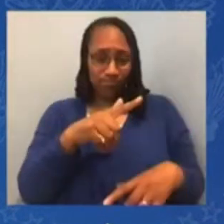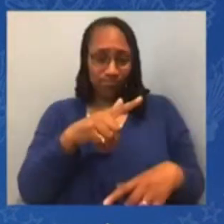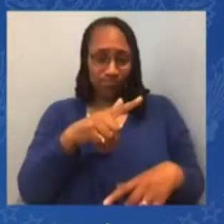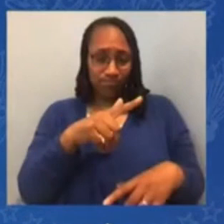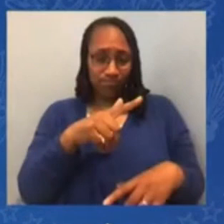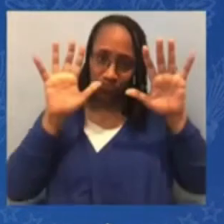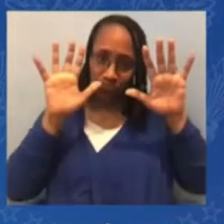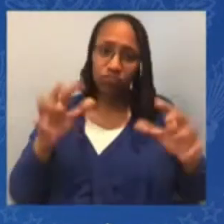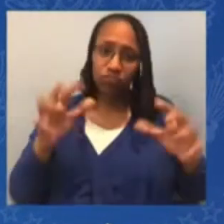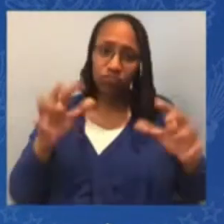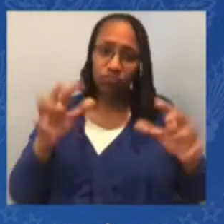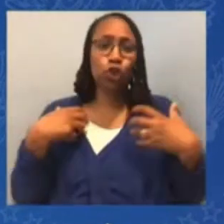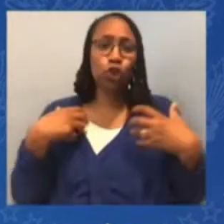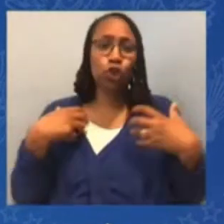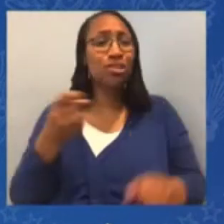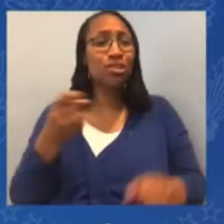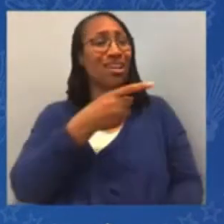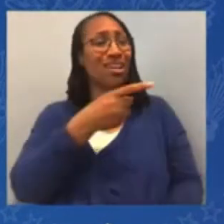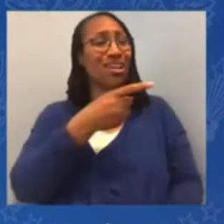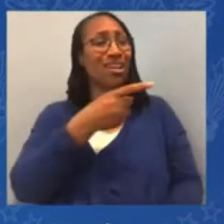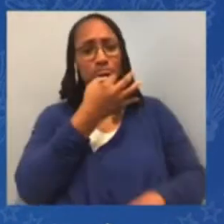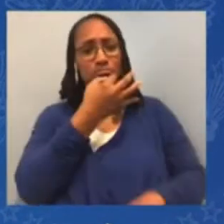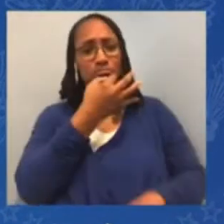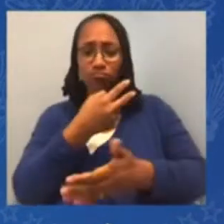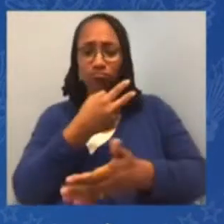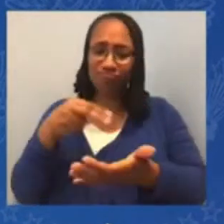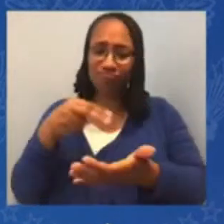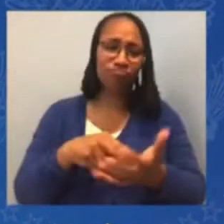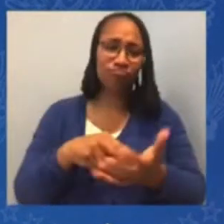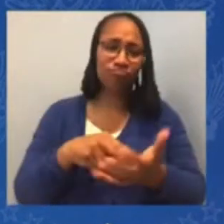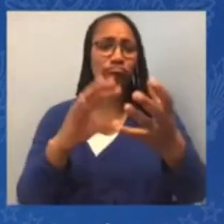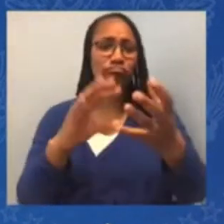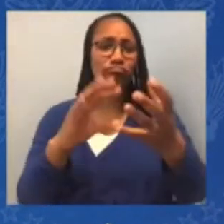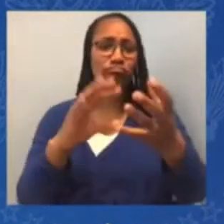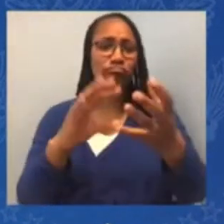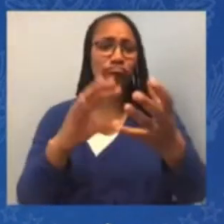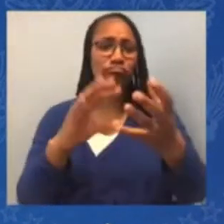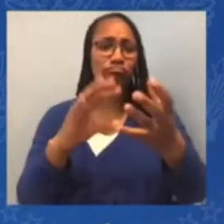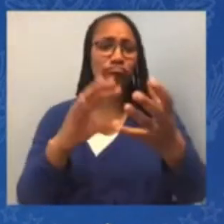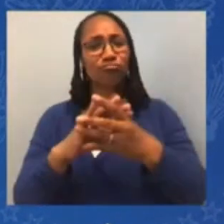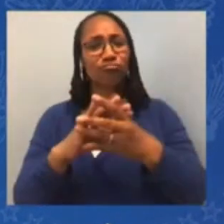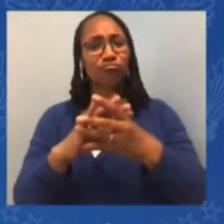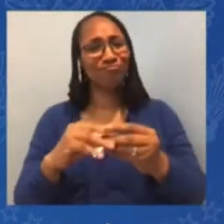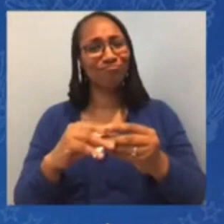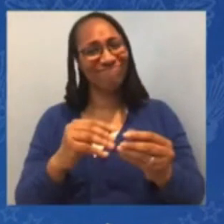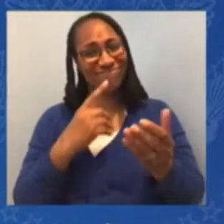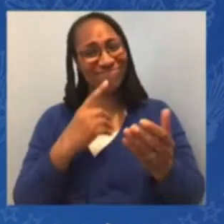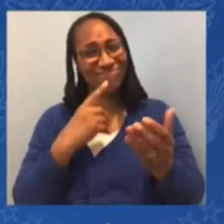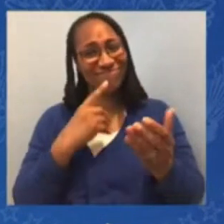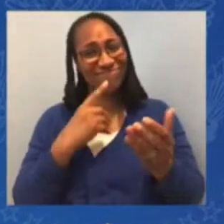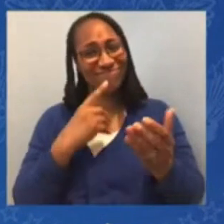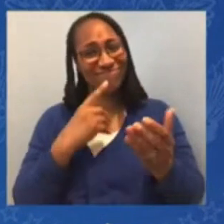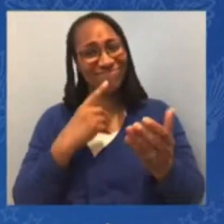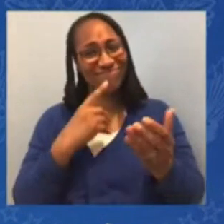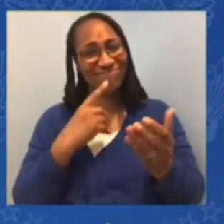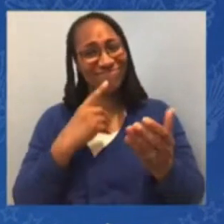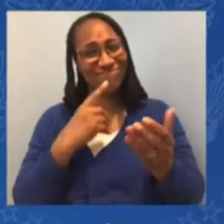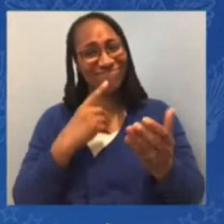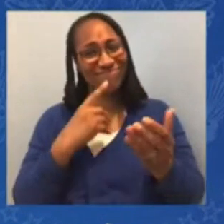parents, relatives, and or victims yourself, it's not just your story. It's the